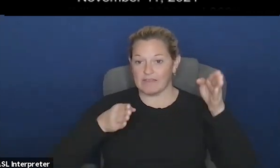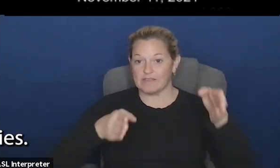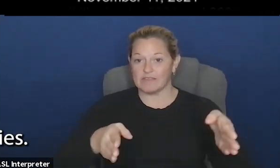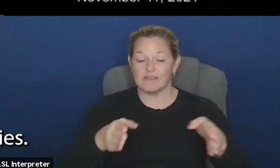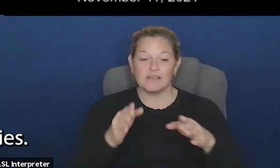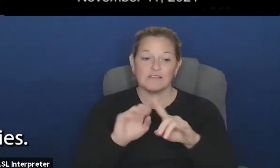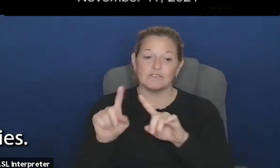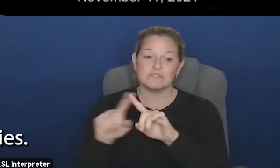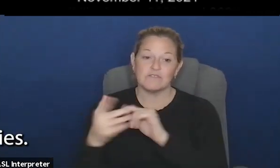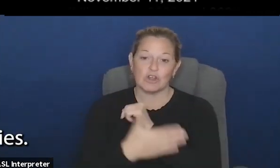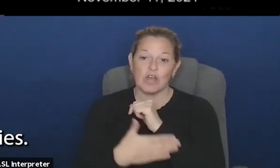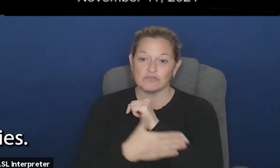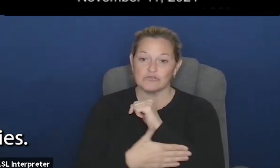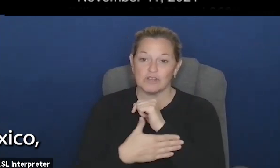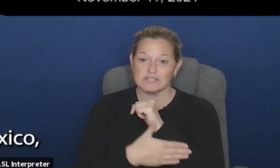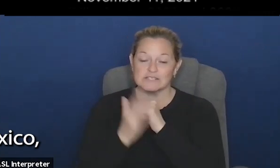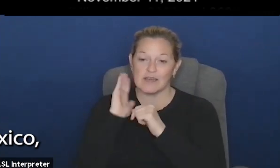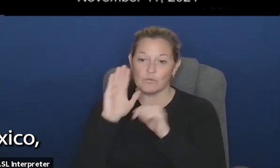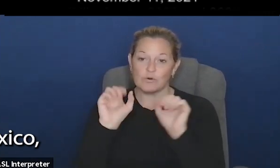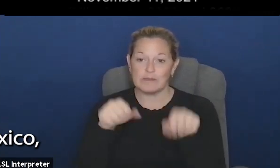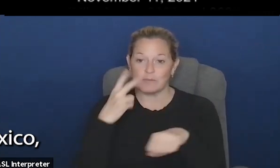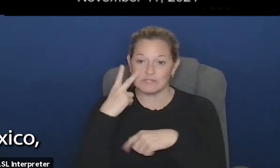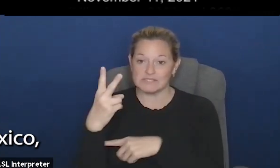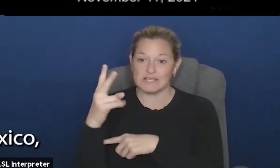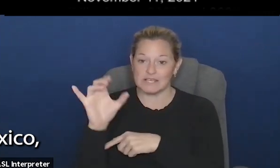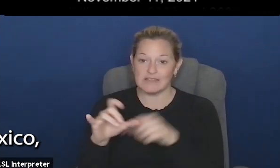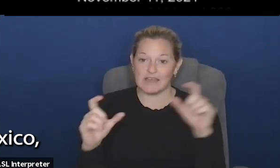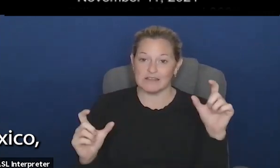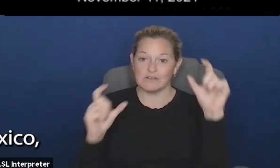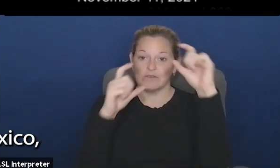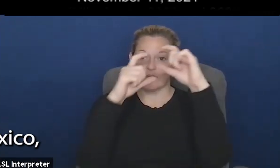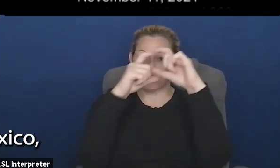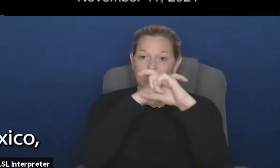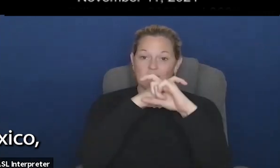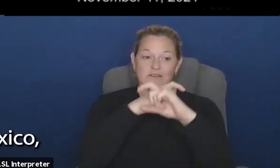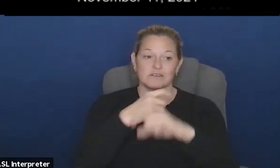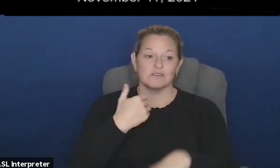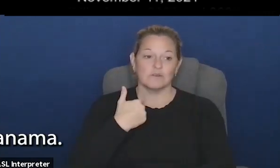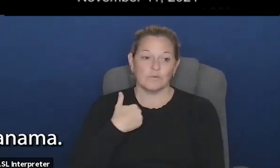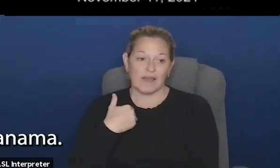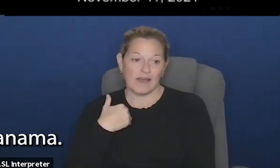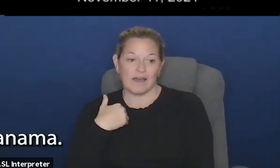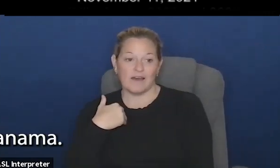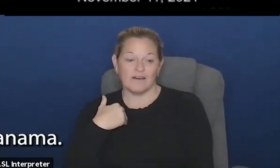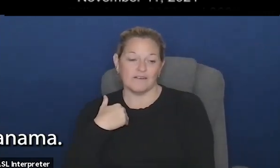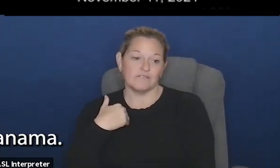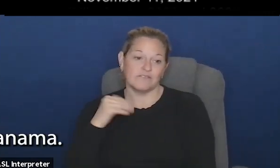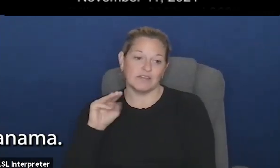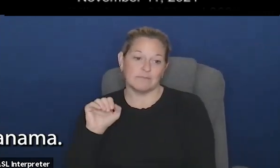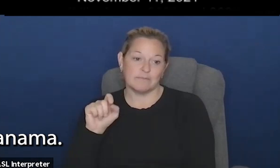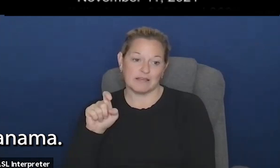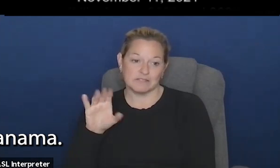also crosses. So just to make note of those countries also, in Central America, we have the Yucatan Peninsula of Mexico, Belize,